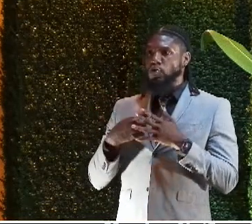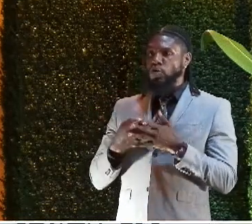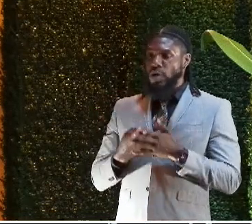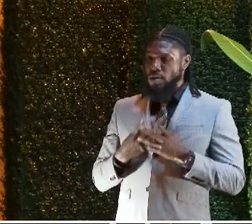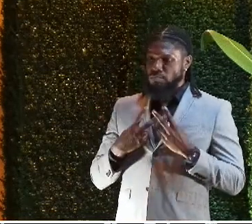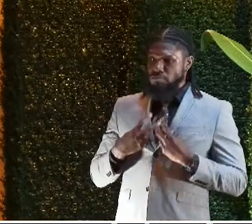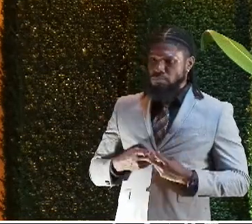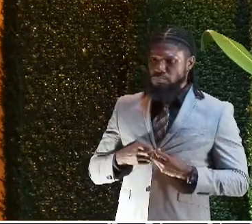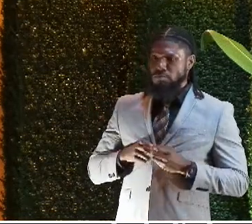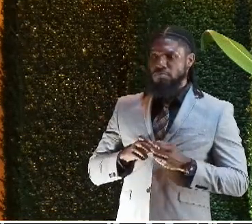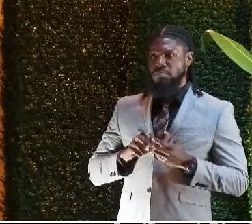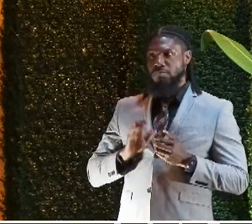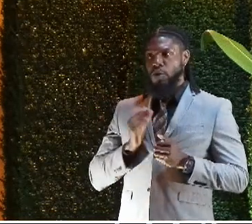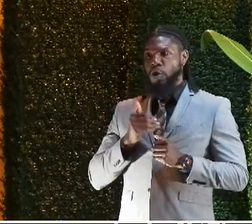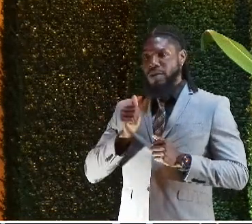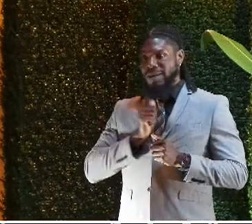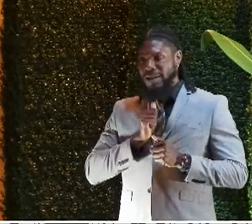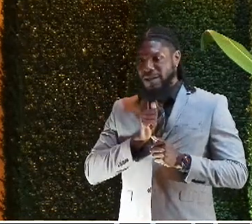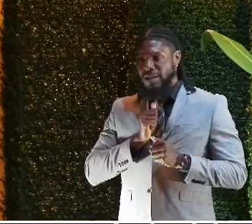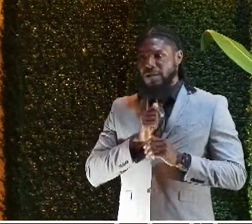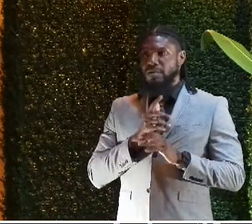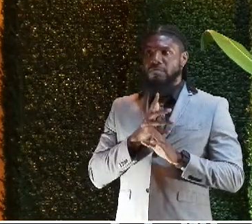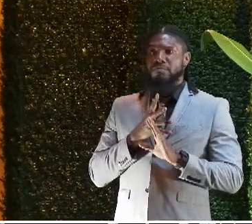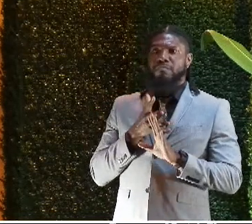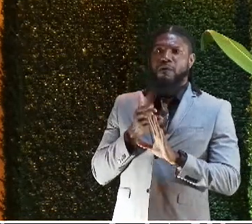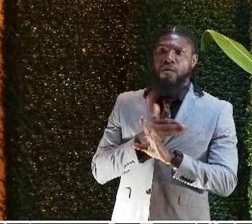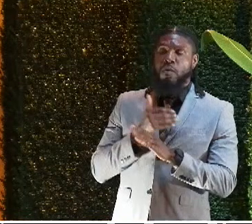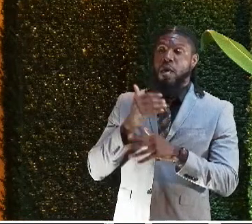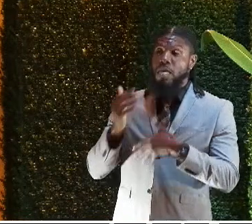the court and the jury even assembles.